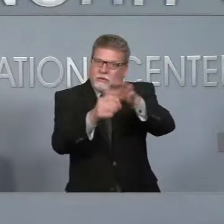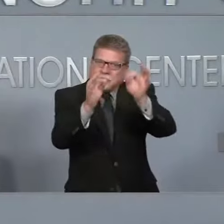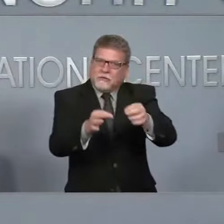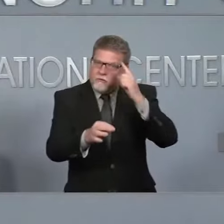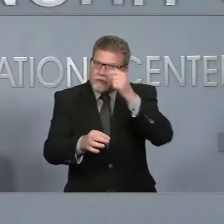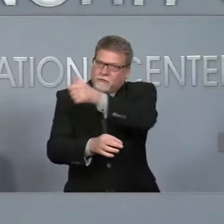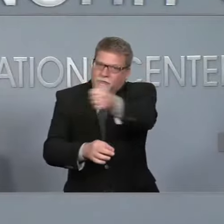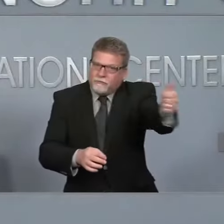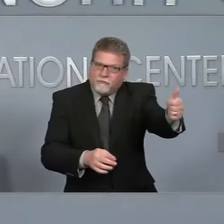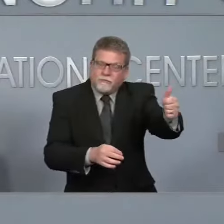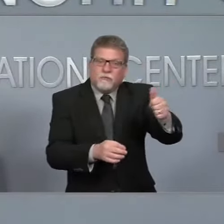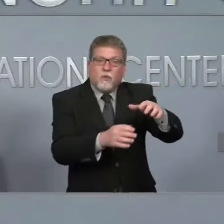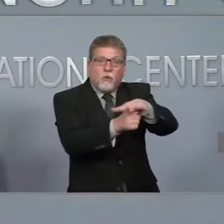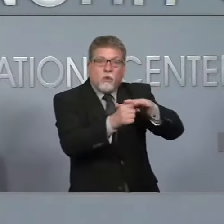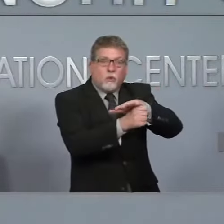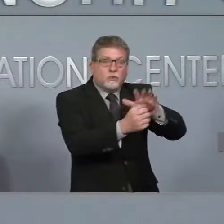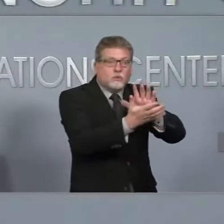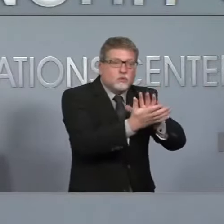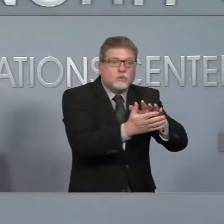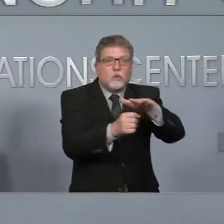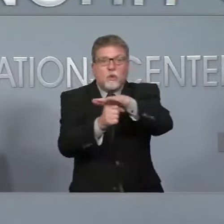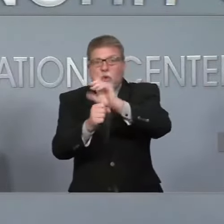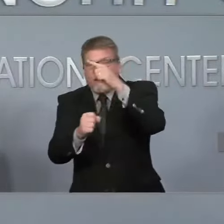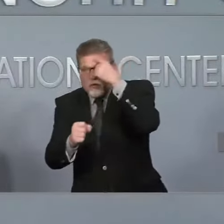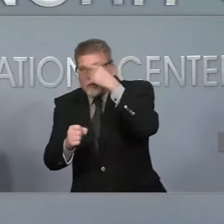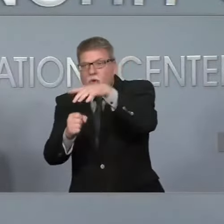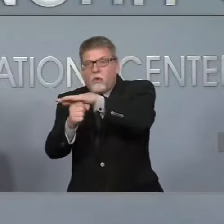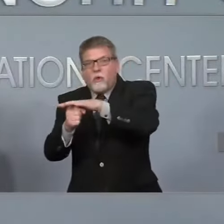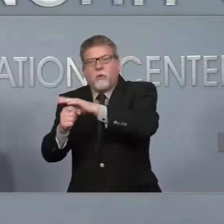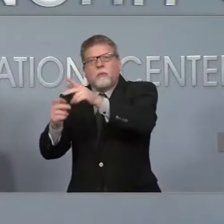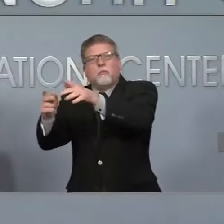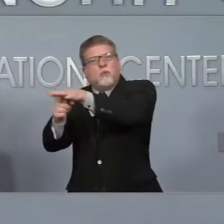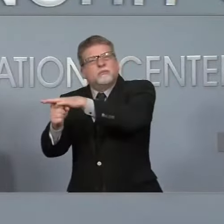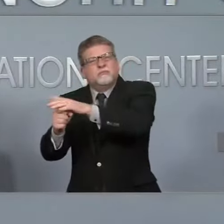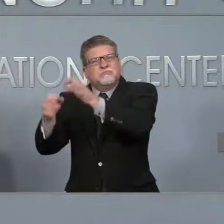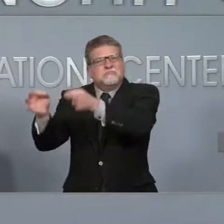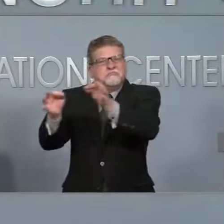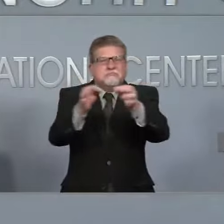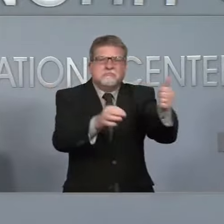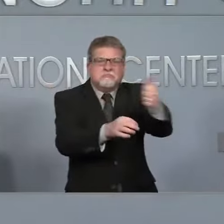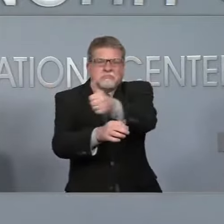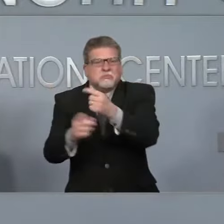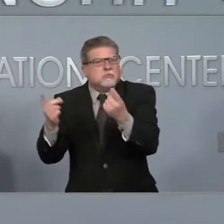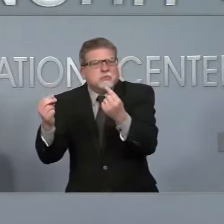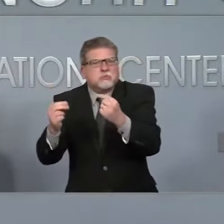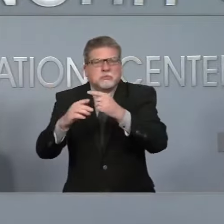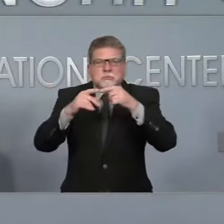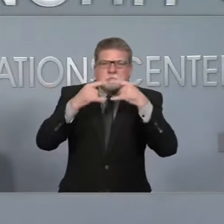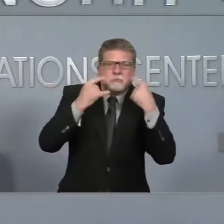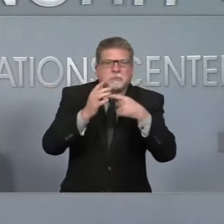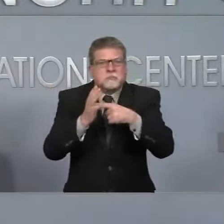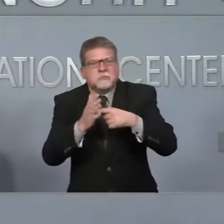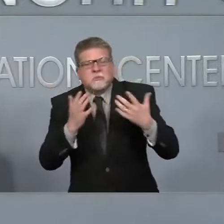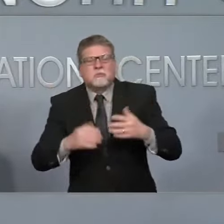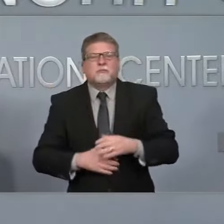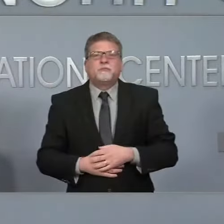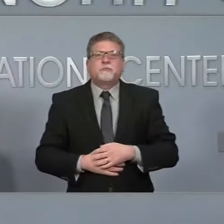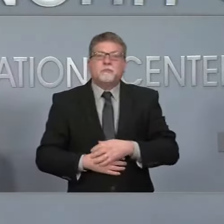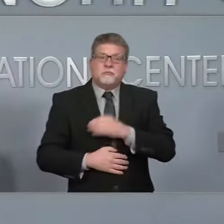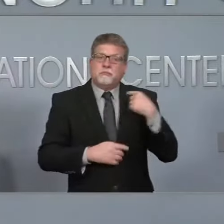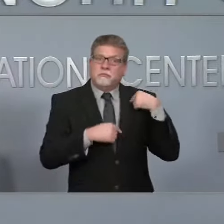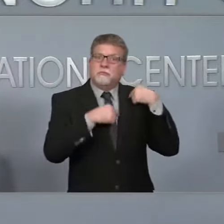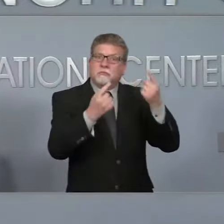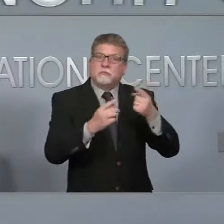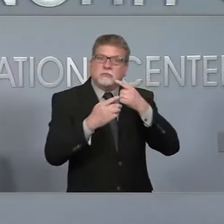in the classroom. We've made available an abundant amount of PPE and testing. And we've made